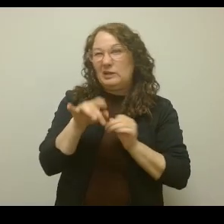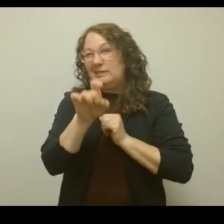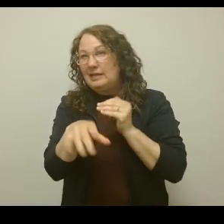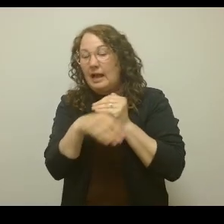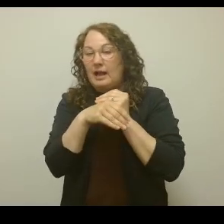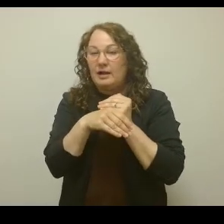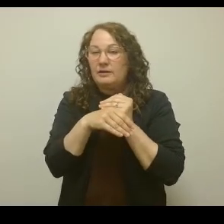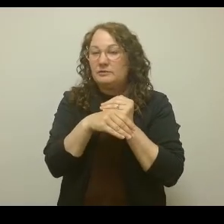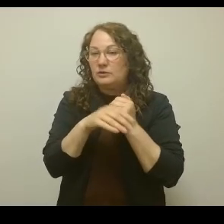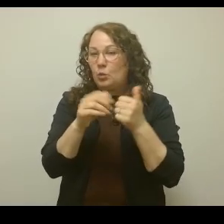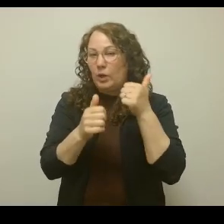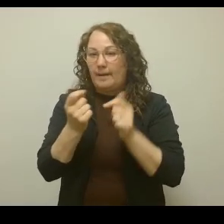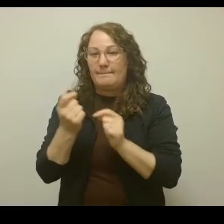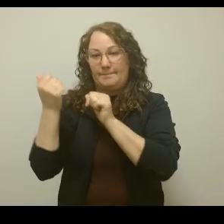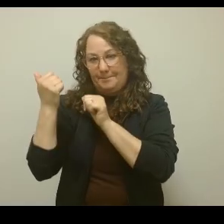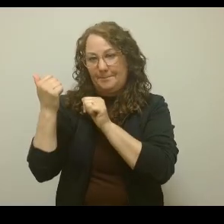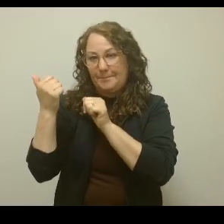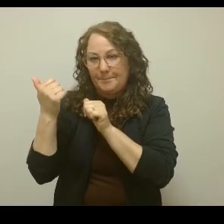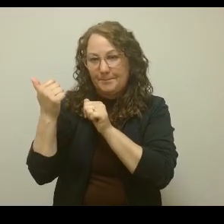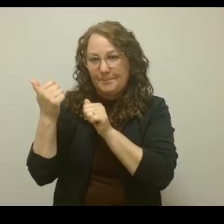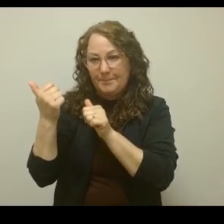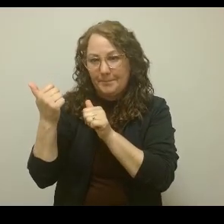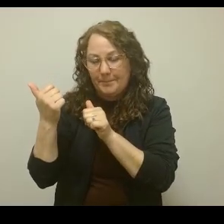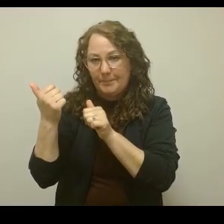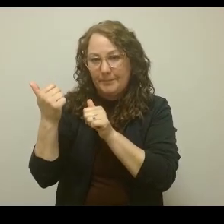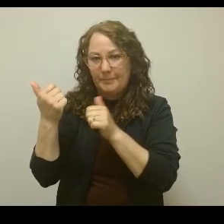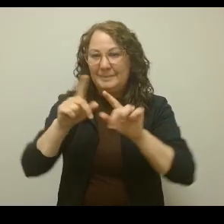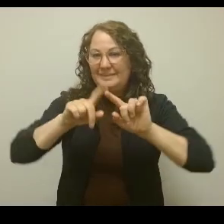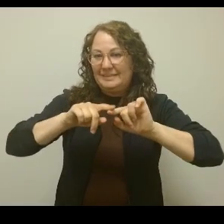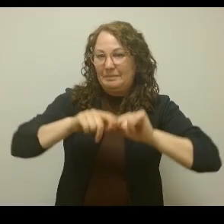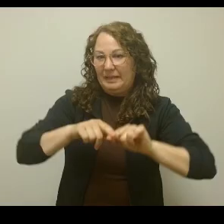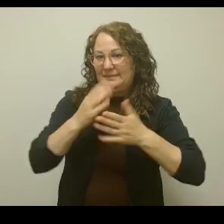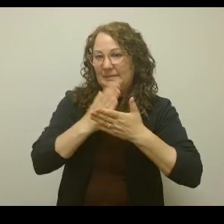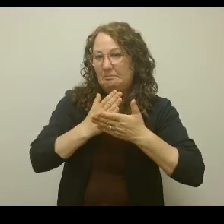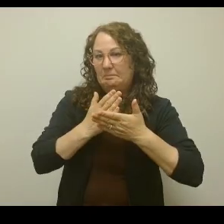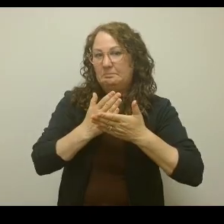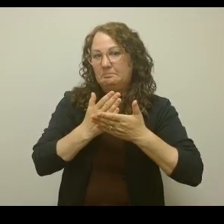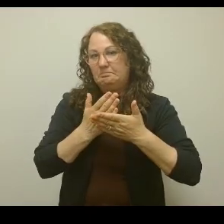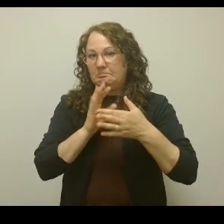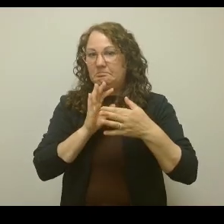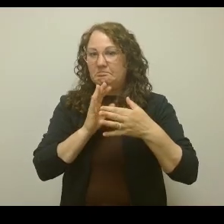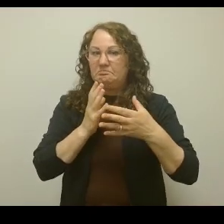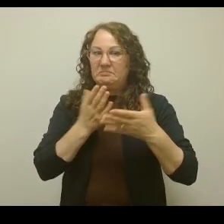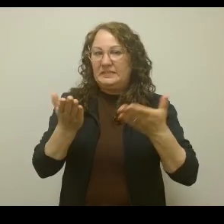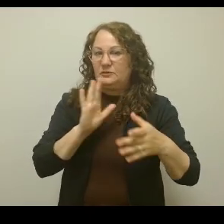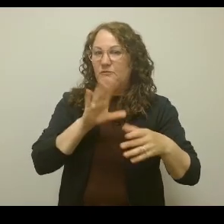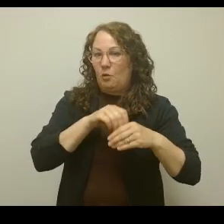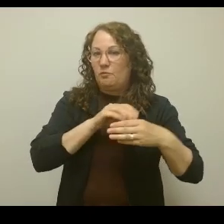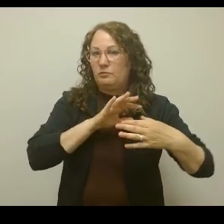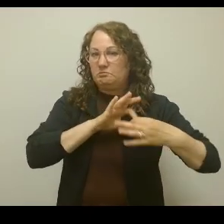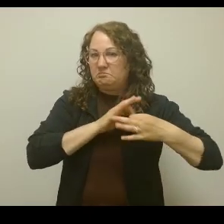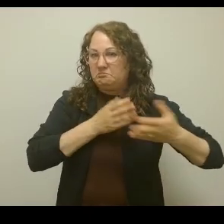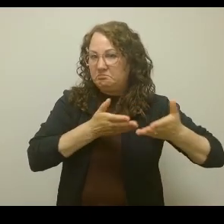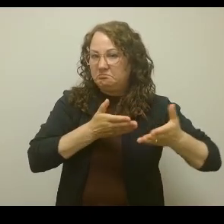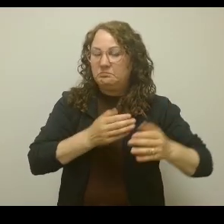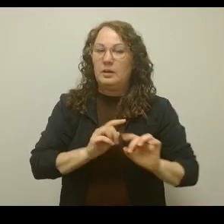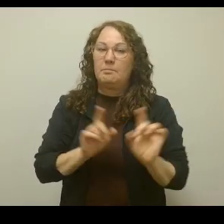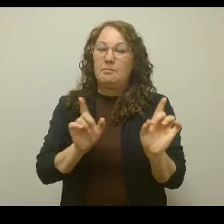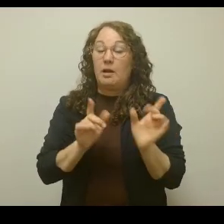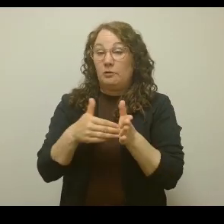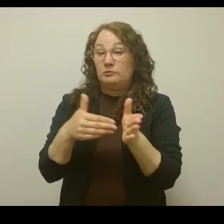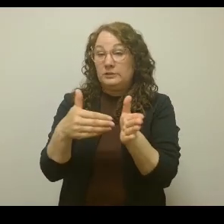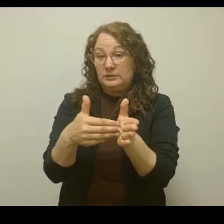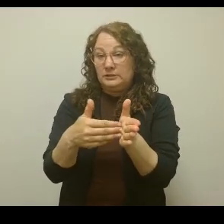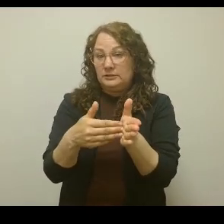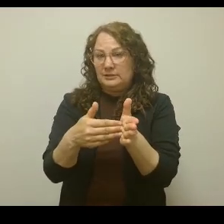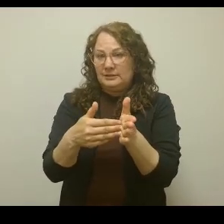necessary, um, given certain factors involved with that interaction. But often we